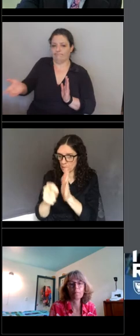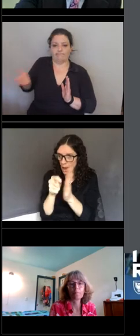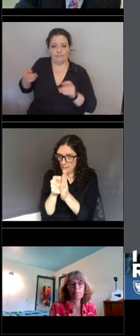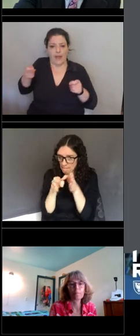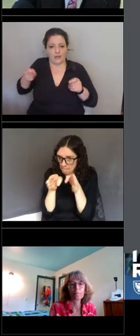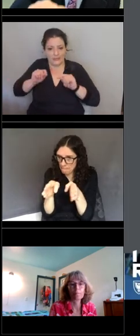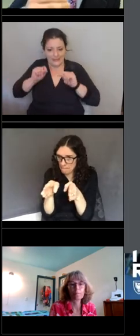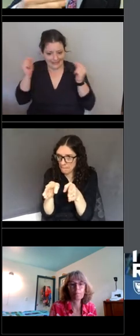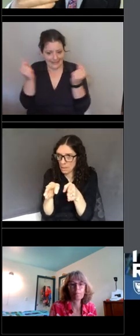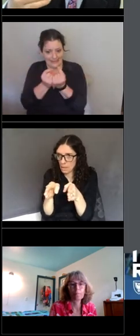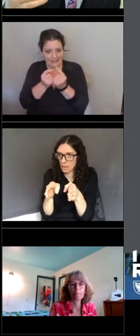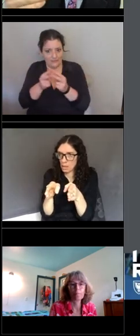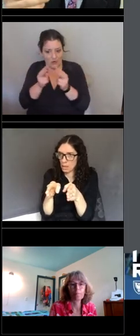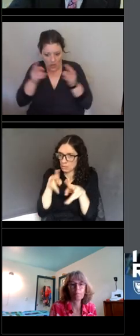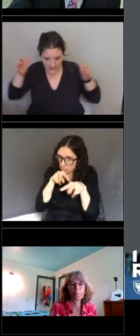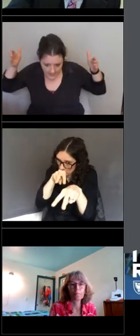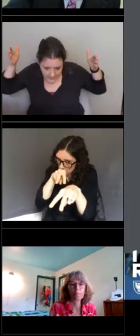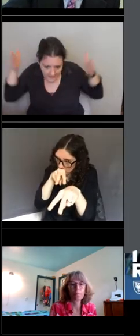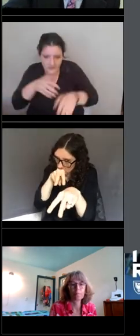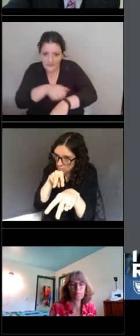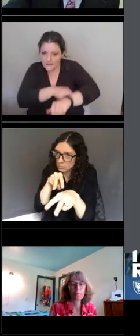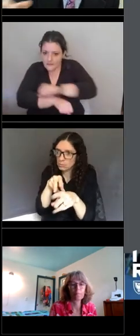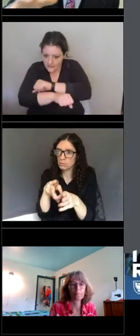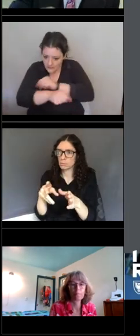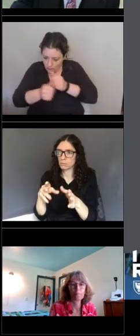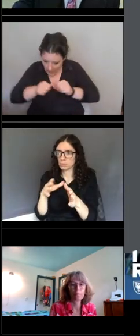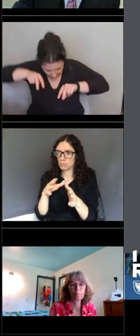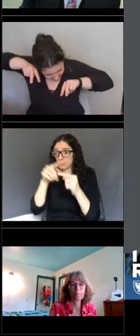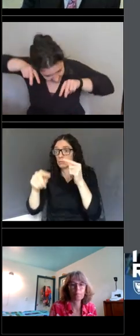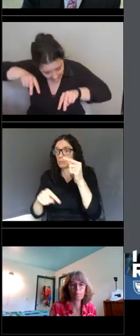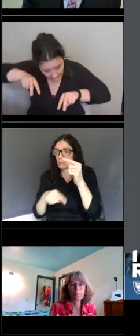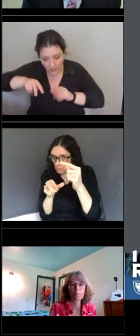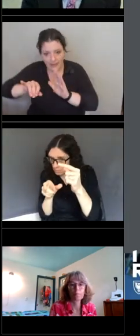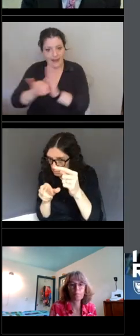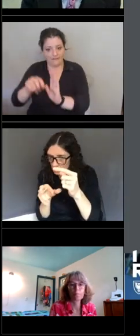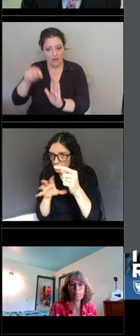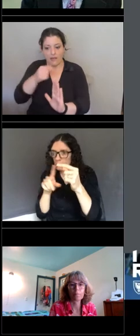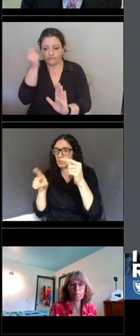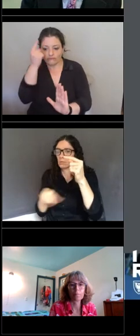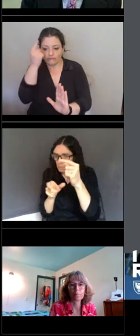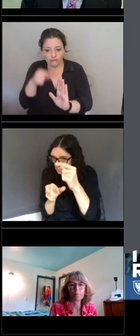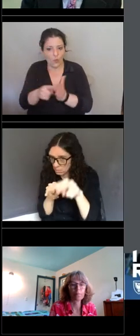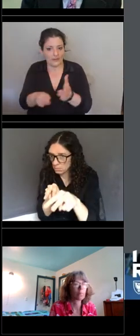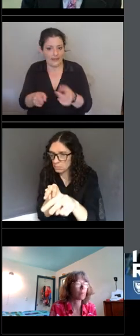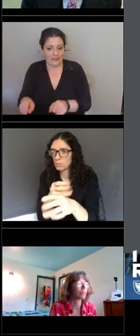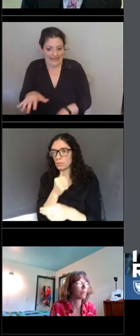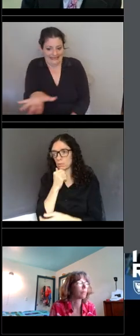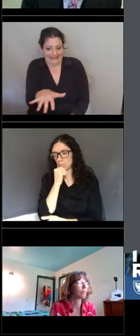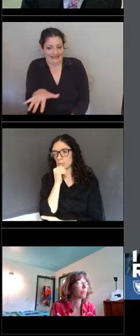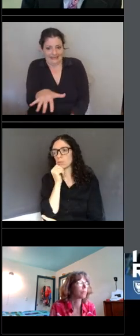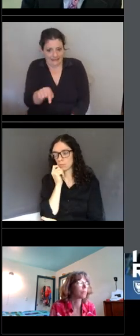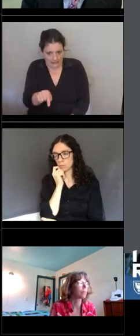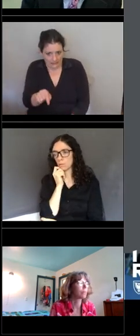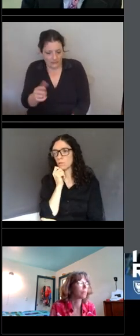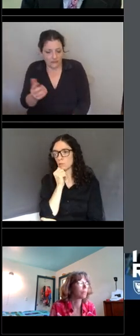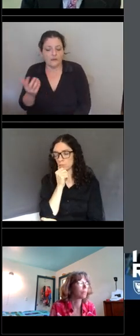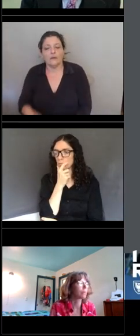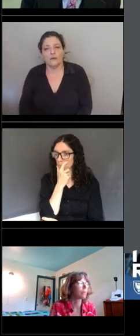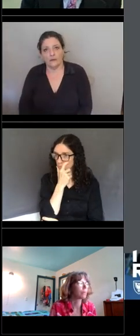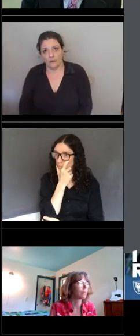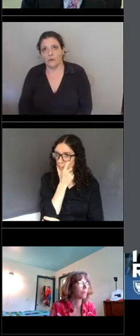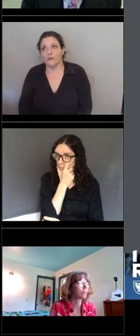the forefront of being able to identify and understand what was happening within their parts. Other than that,